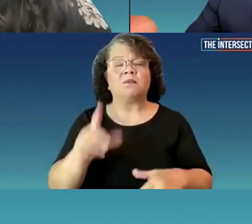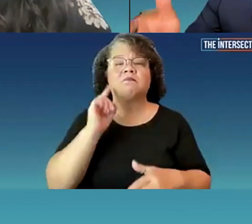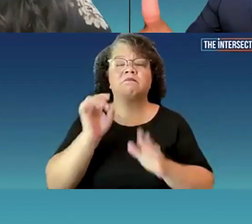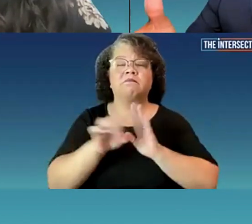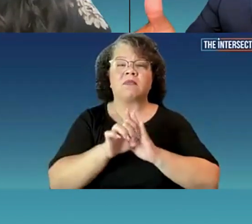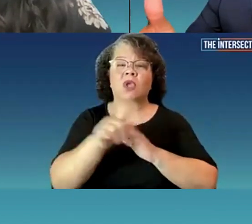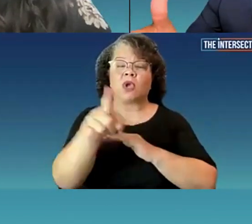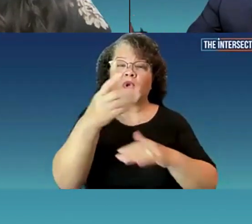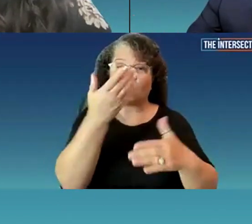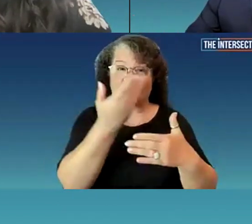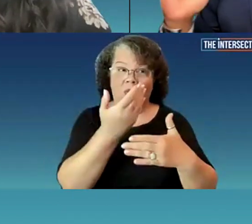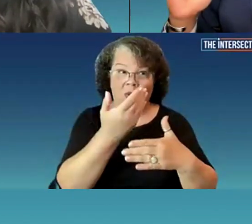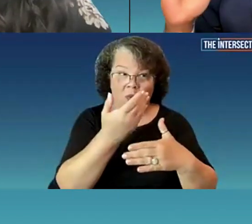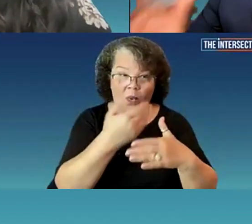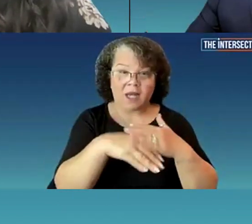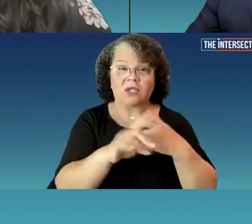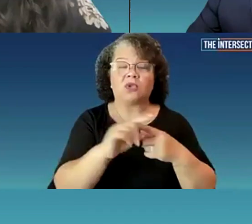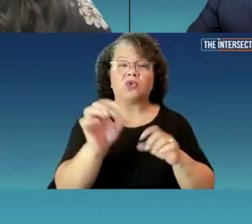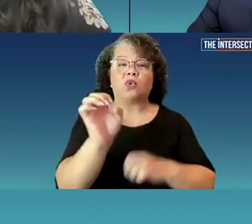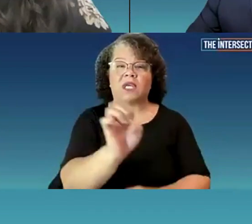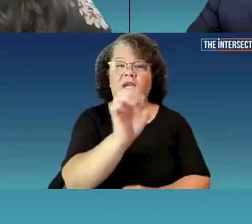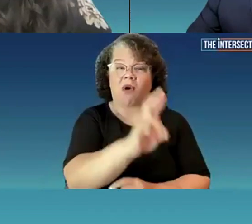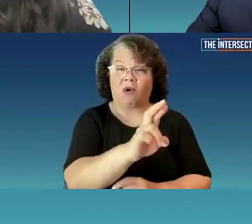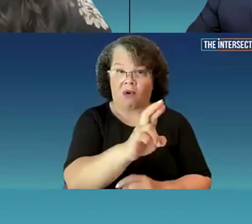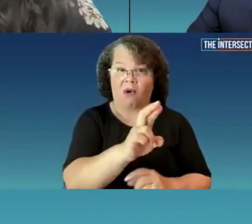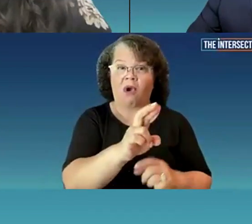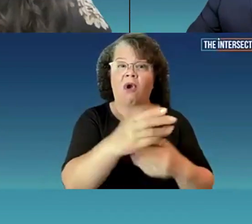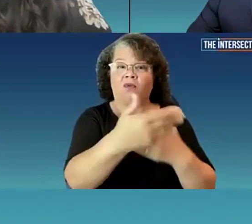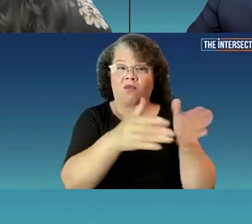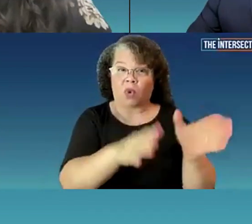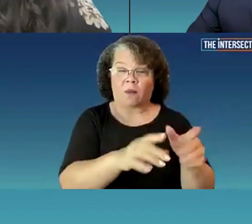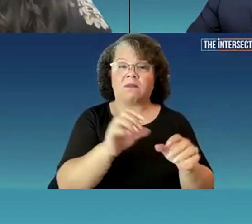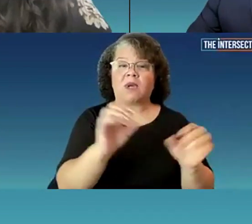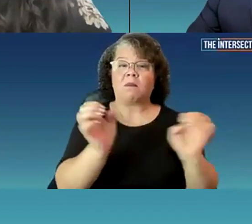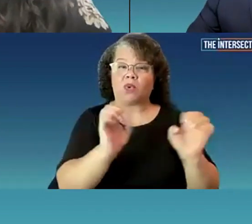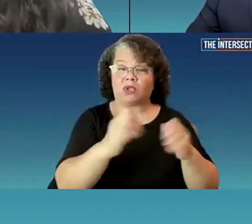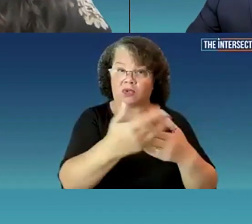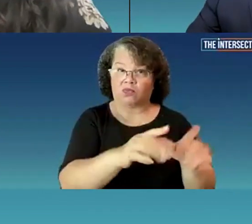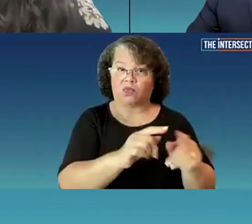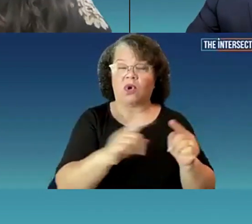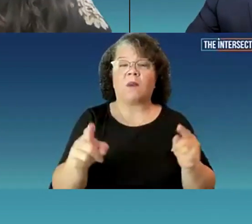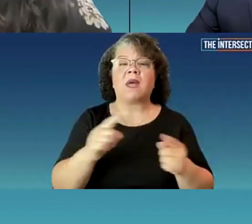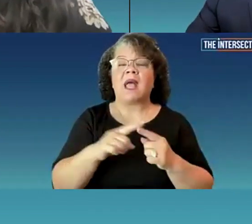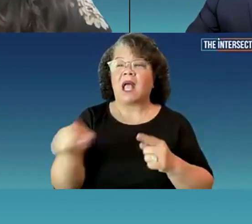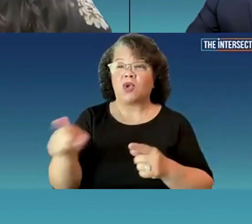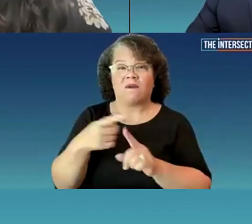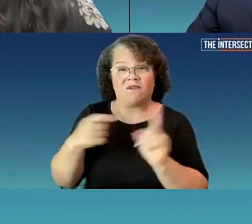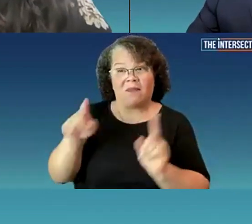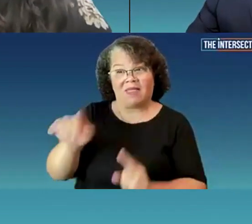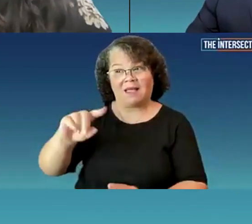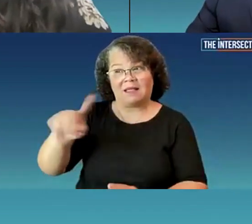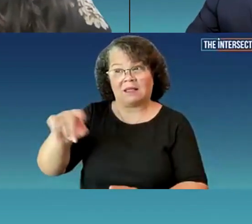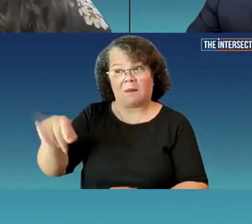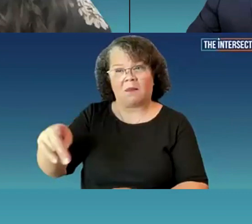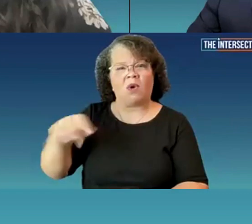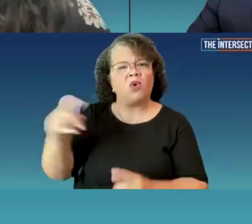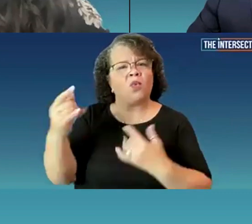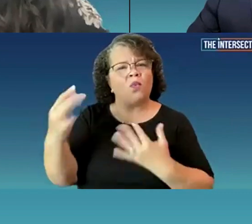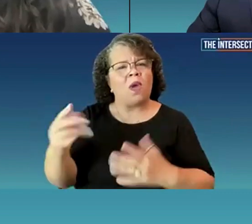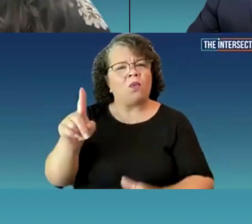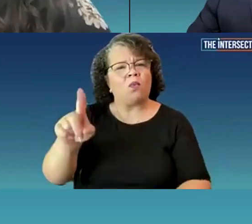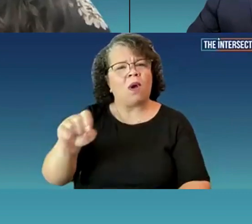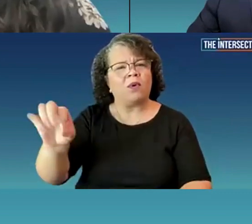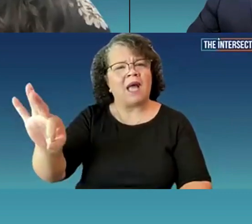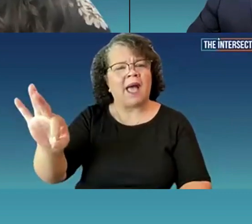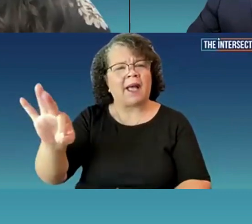room and you came from this zip code, you waited for 197 minutes, versus if you came from this zip code, you